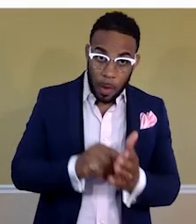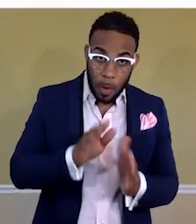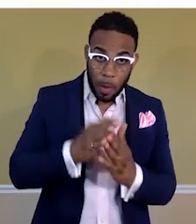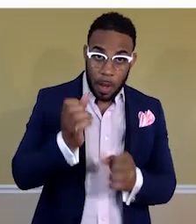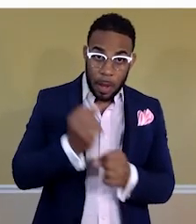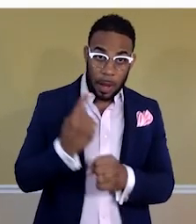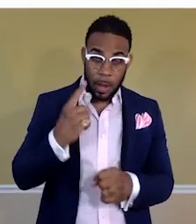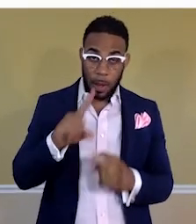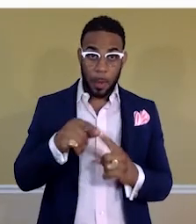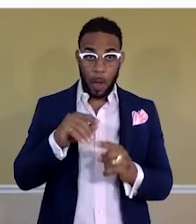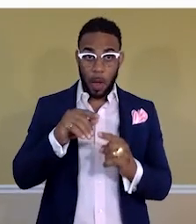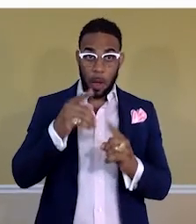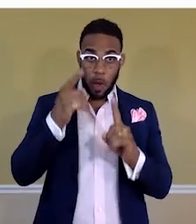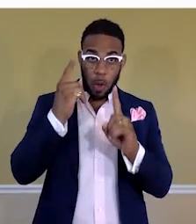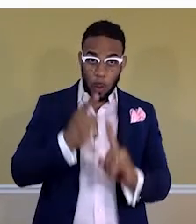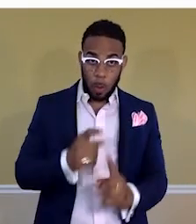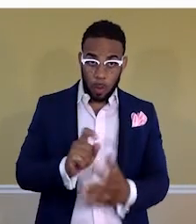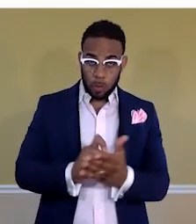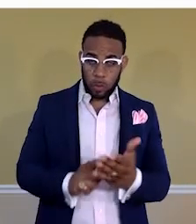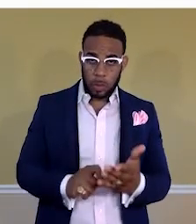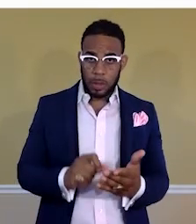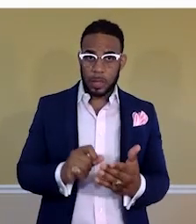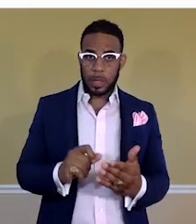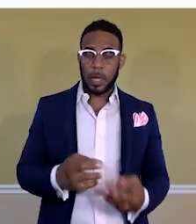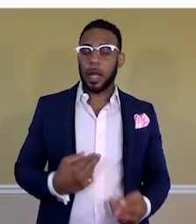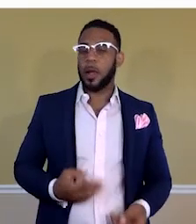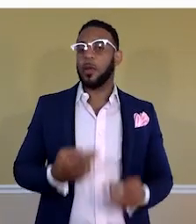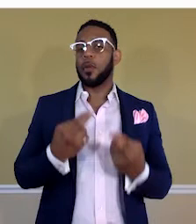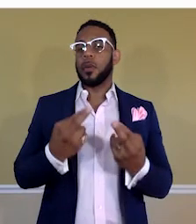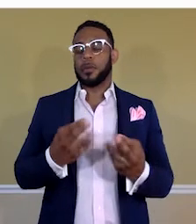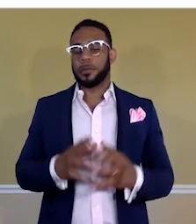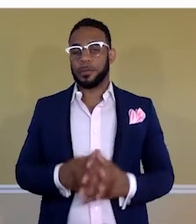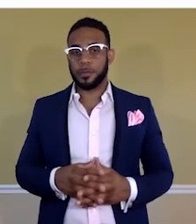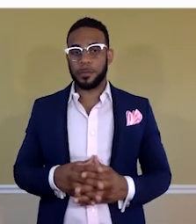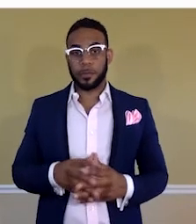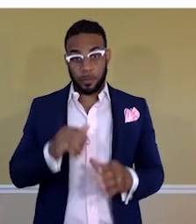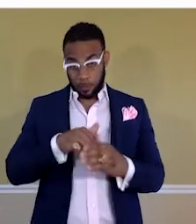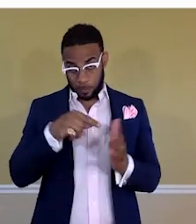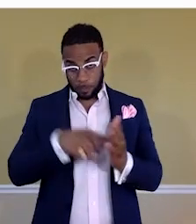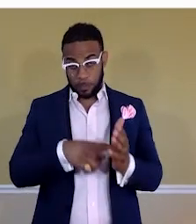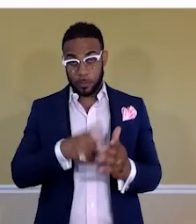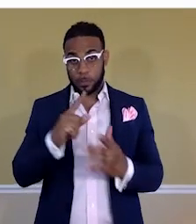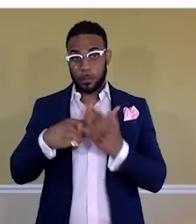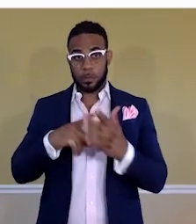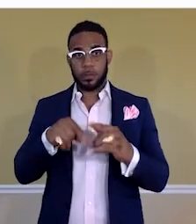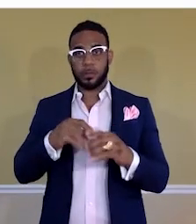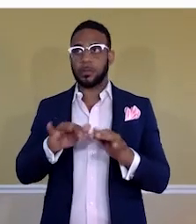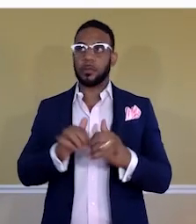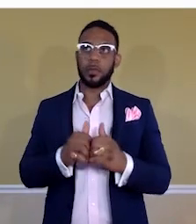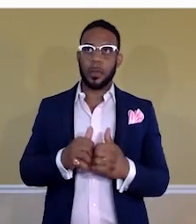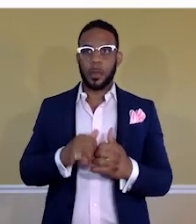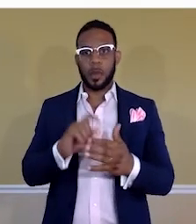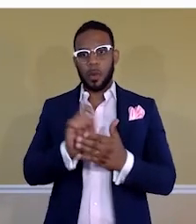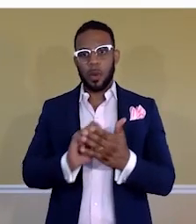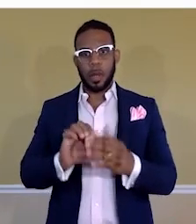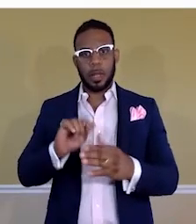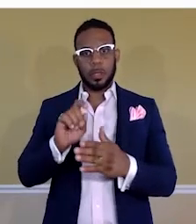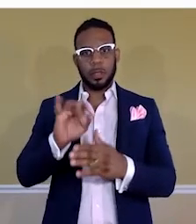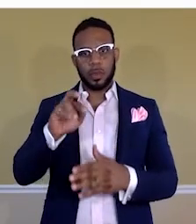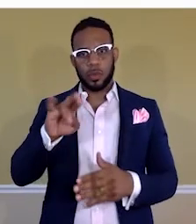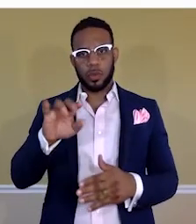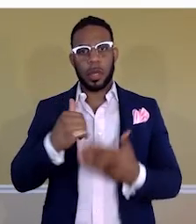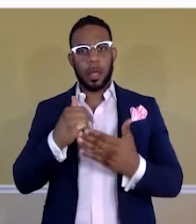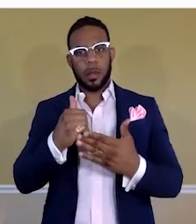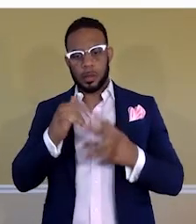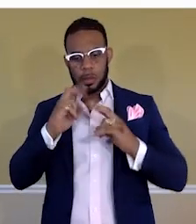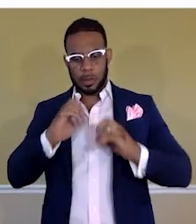year about the bullet journal method, which I do recommend. In it, he talks about how writing in a journal helps you